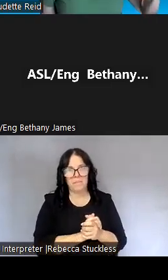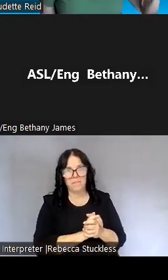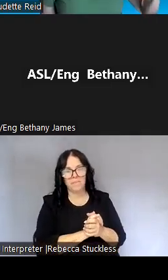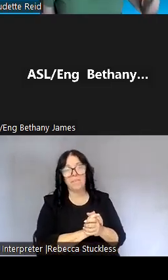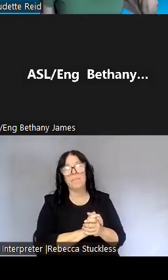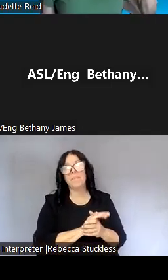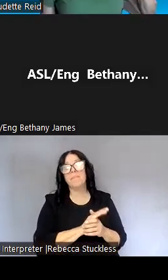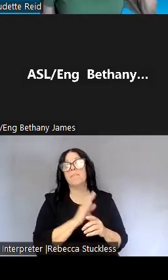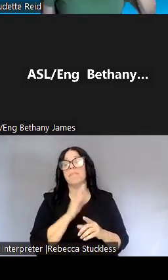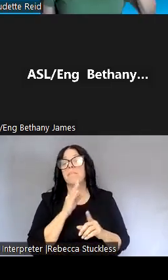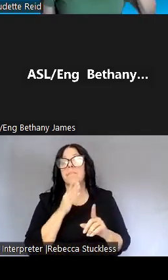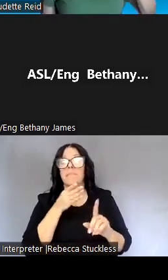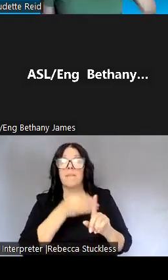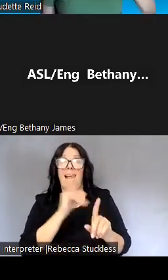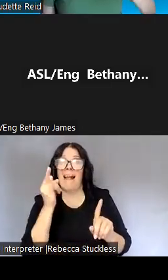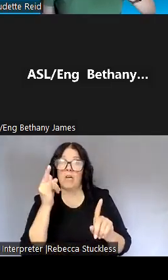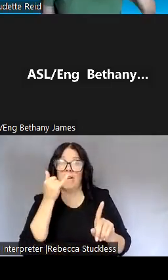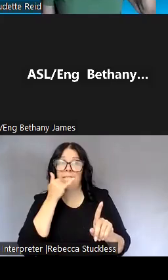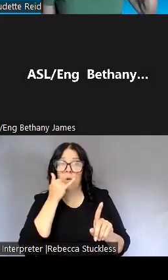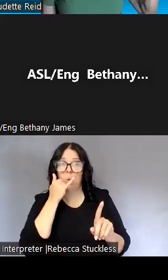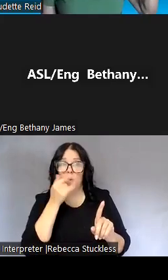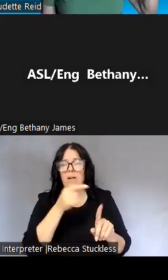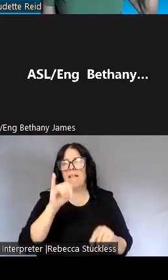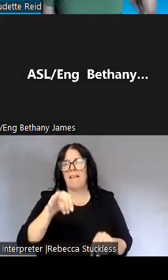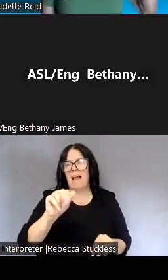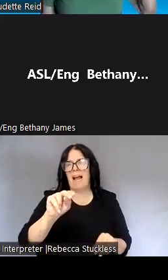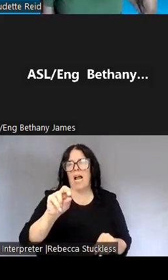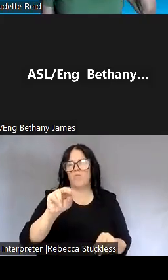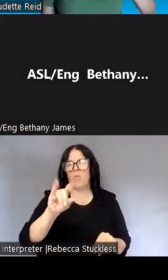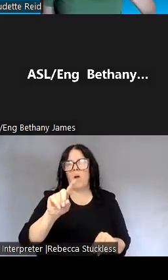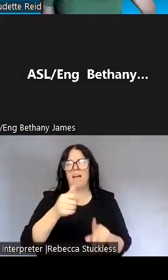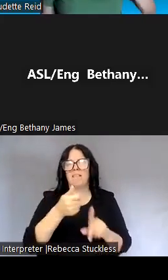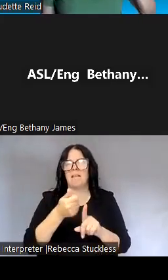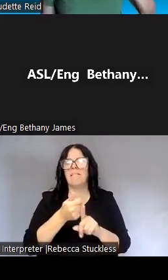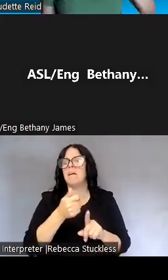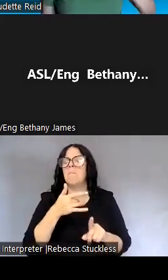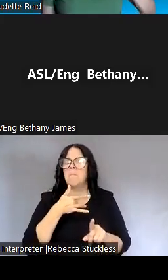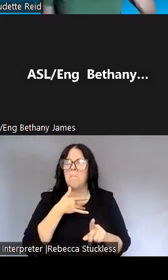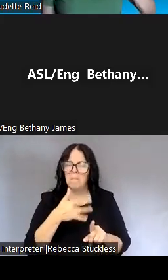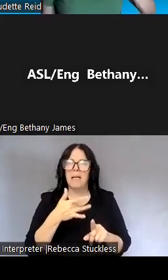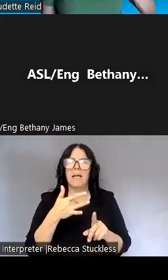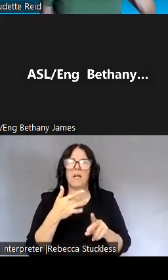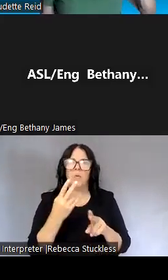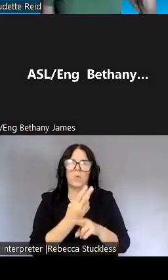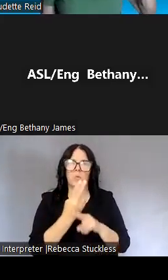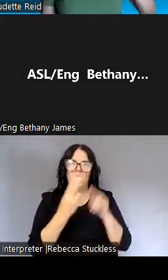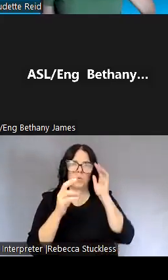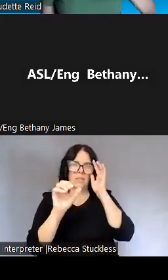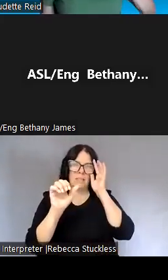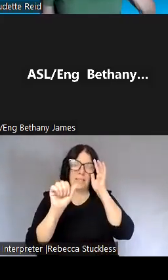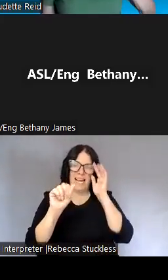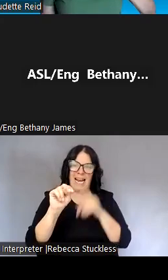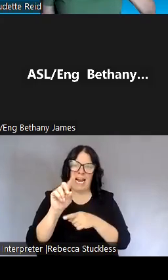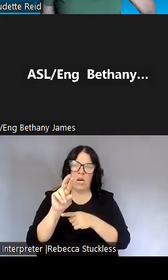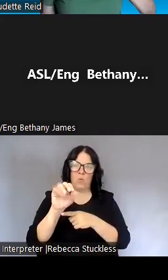Android is one that is the phone that uses the Android system,